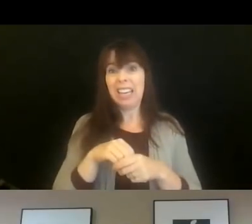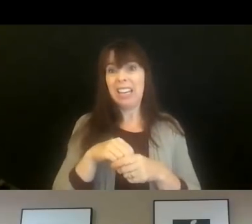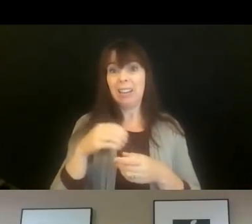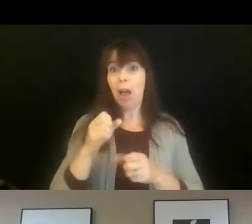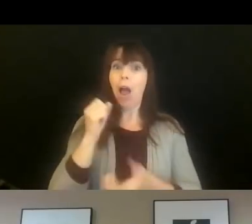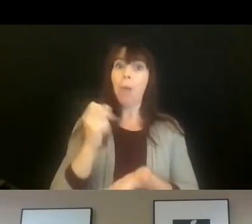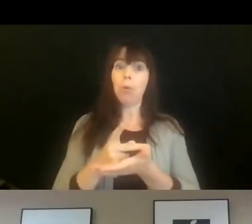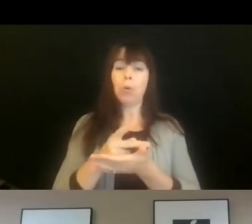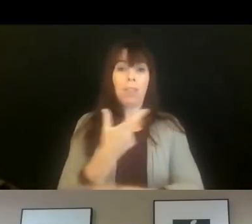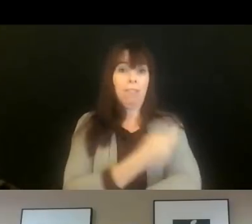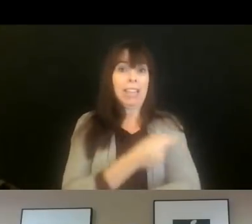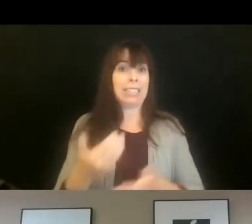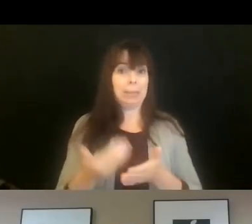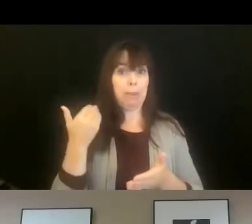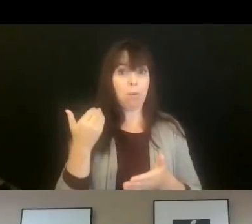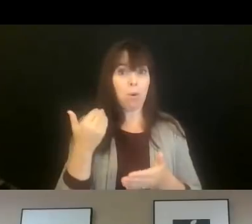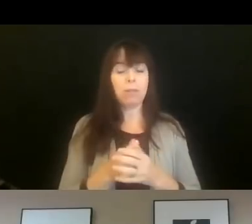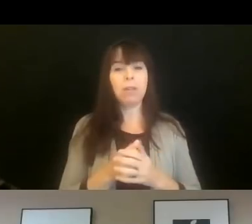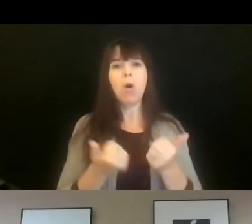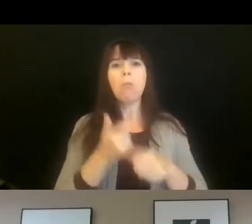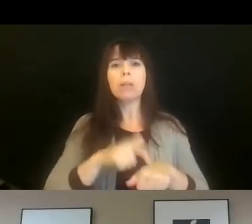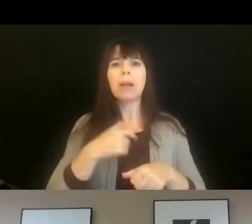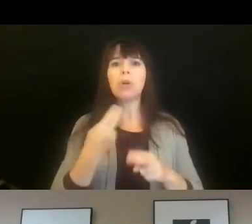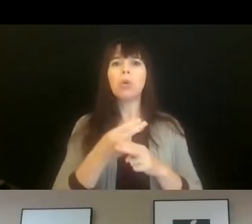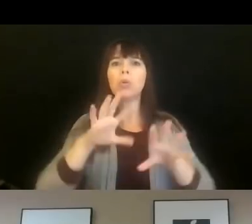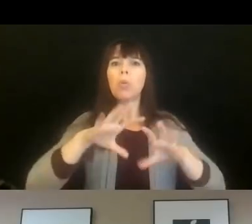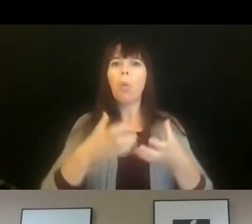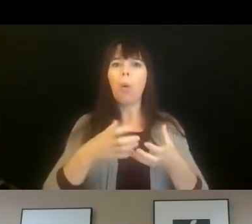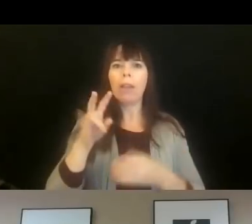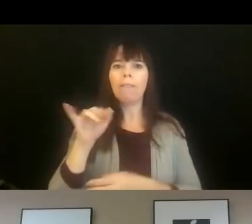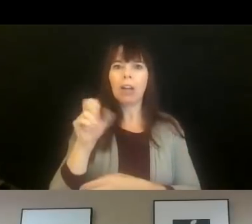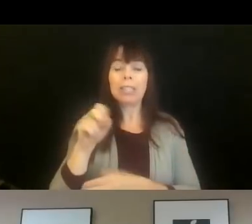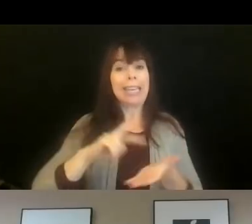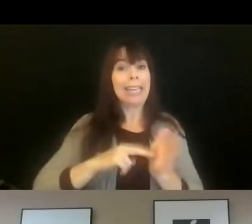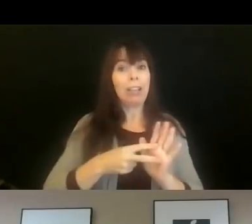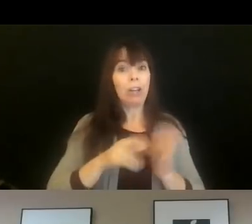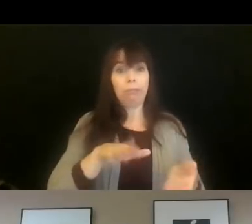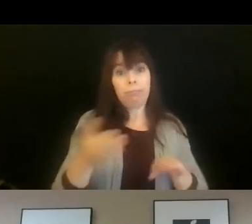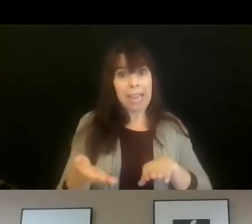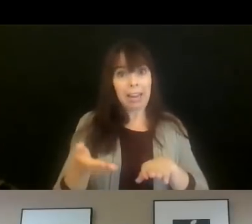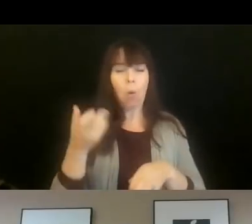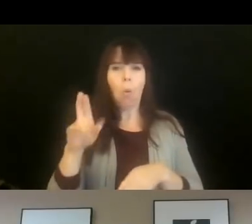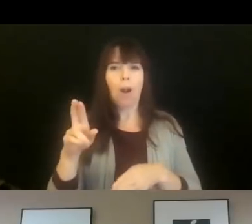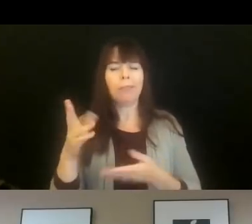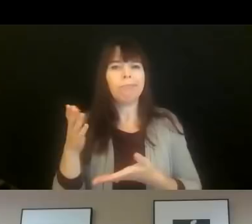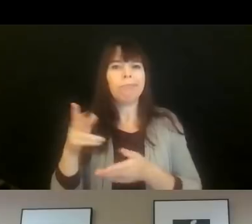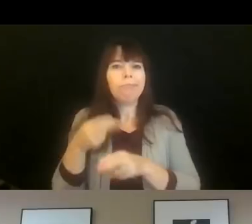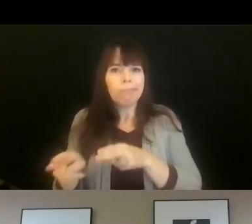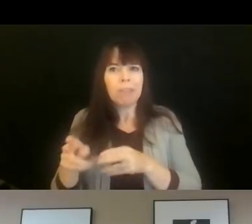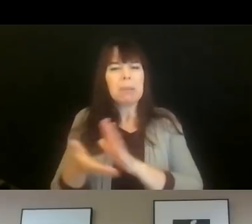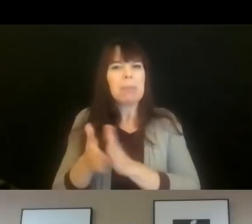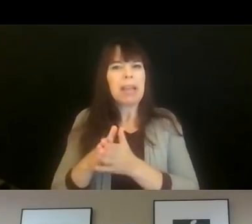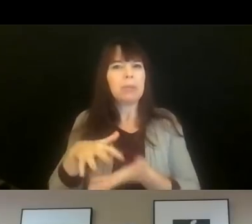vaccines. Traditionally, we've used the whole virus, which is either inactivated or attenuated so that they become